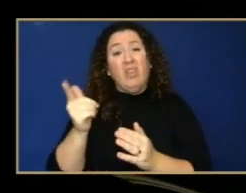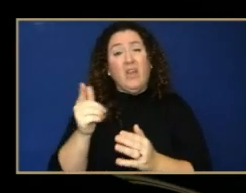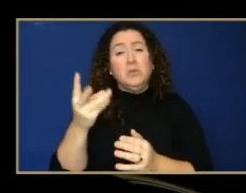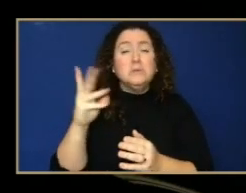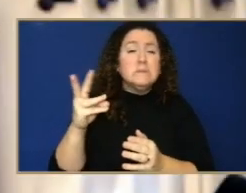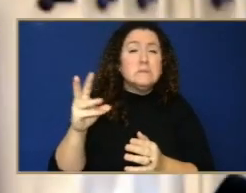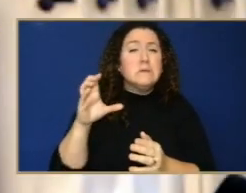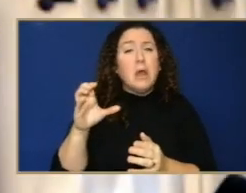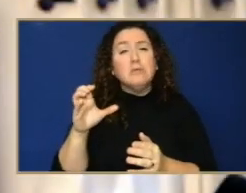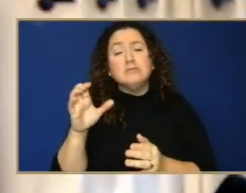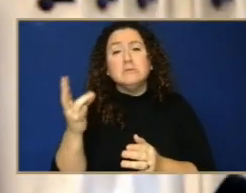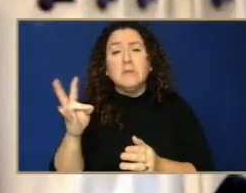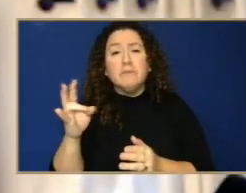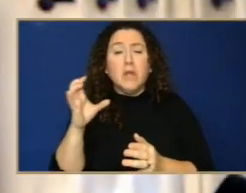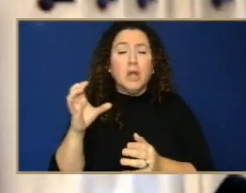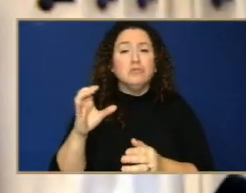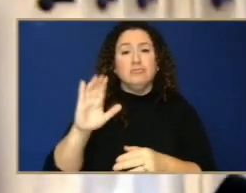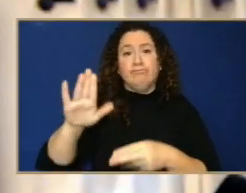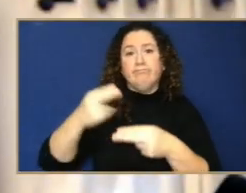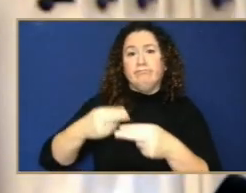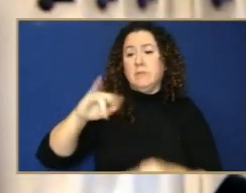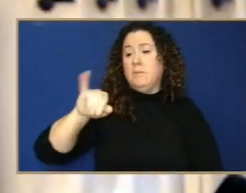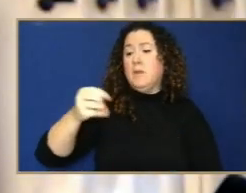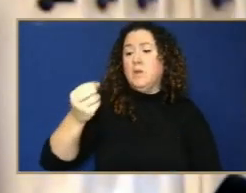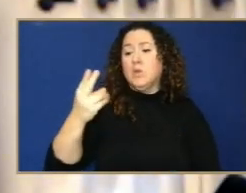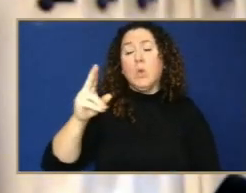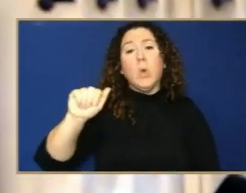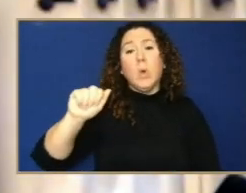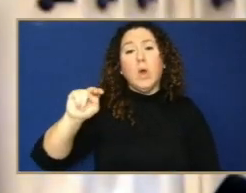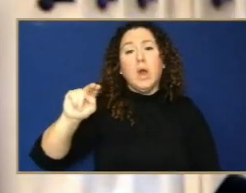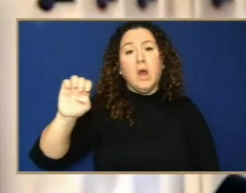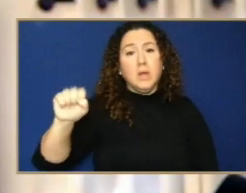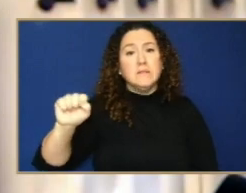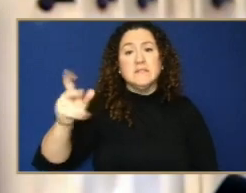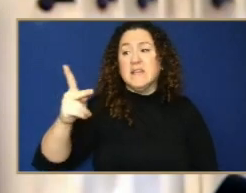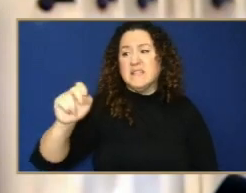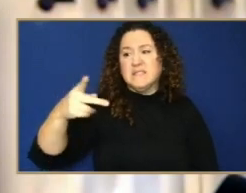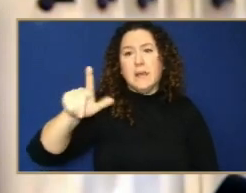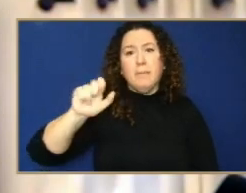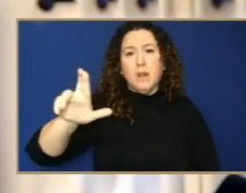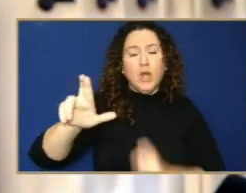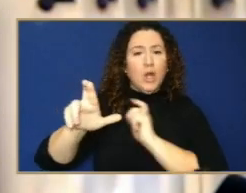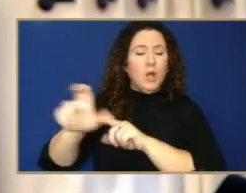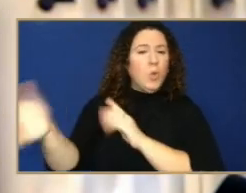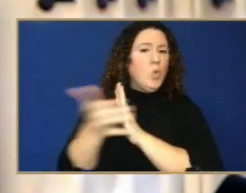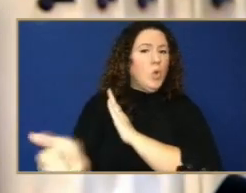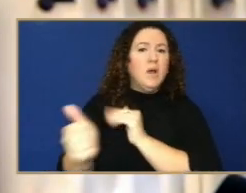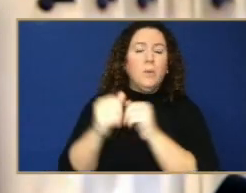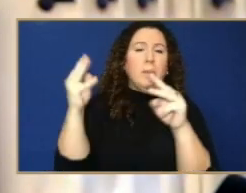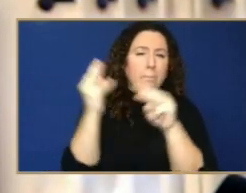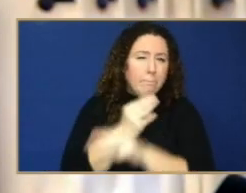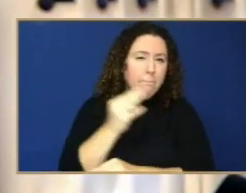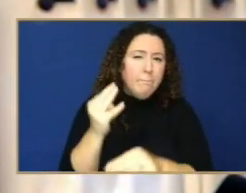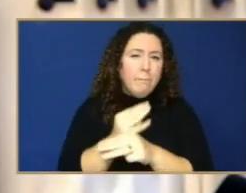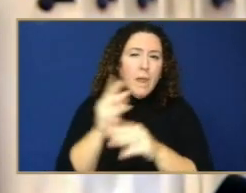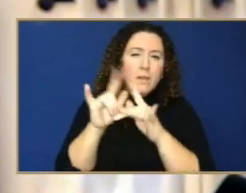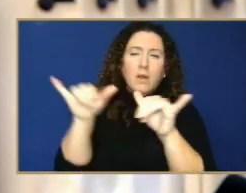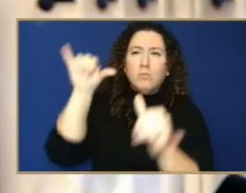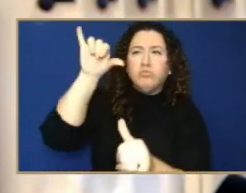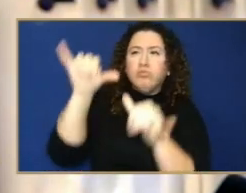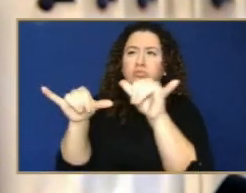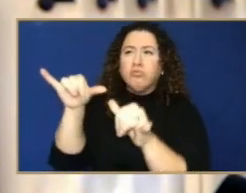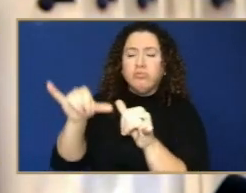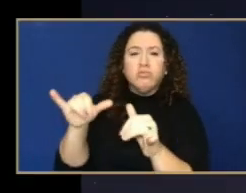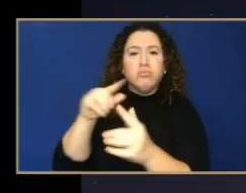into mathematical descriptions of the planets, and he was the one who first understood their true nature and how they orbited around the sun